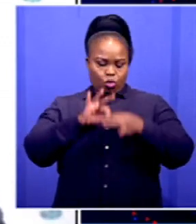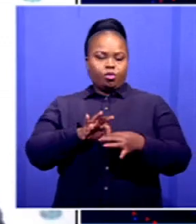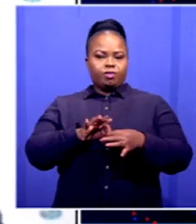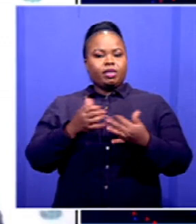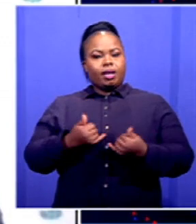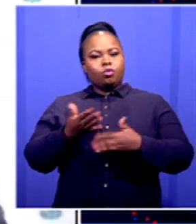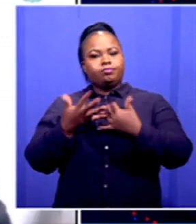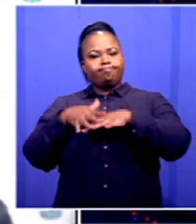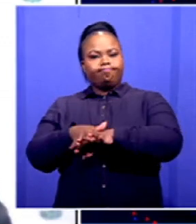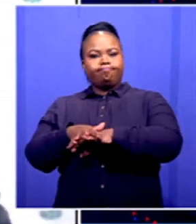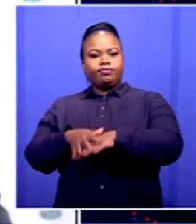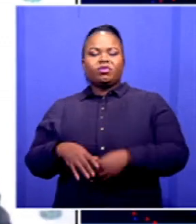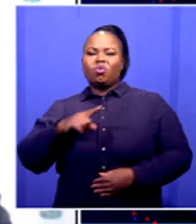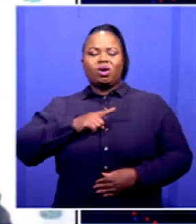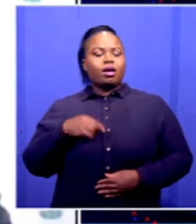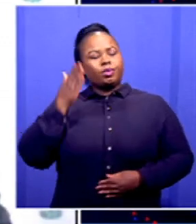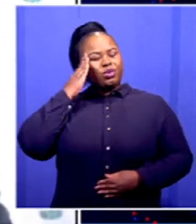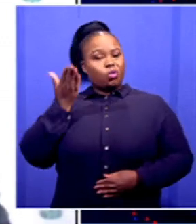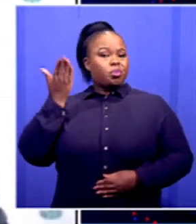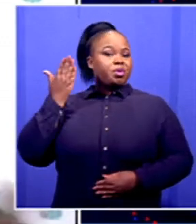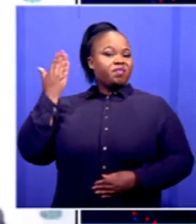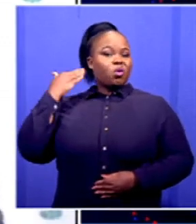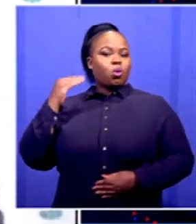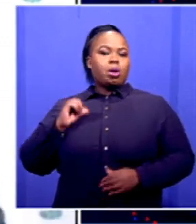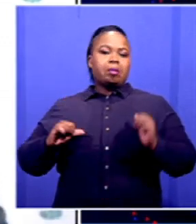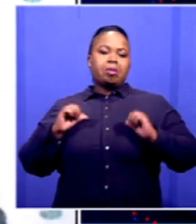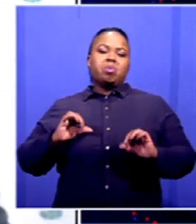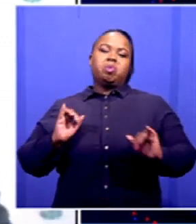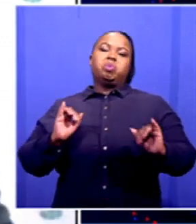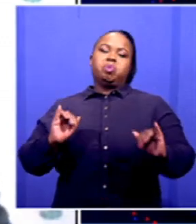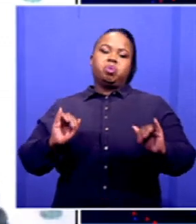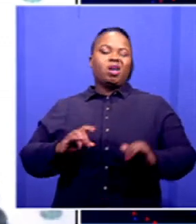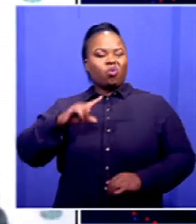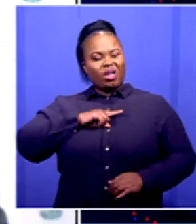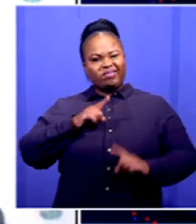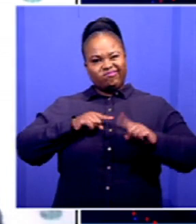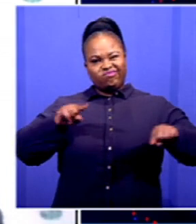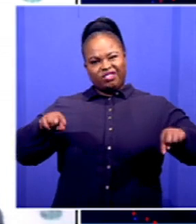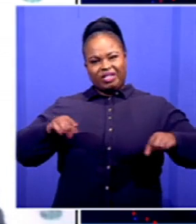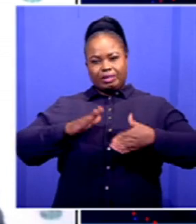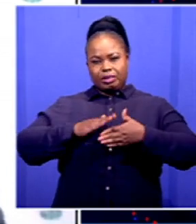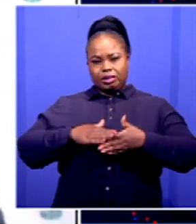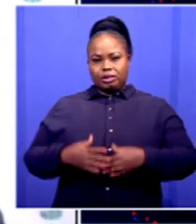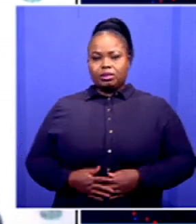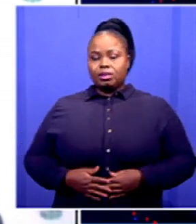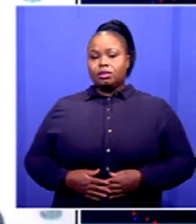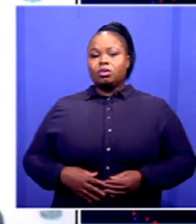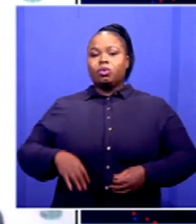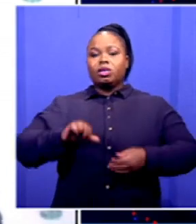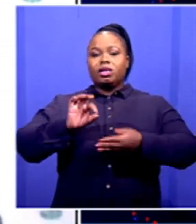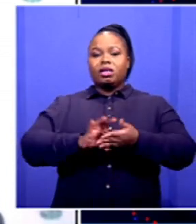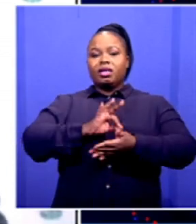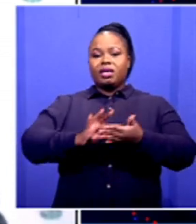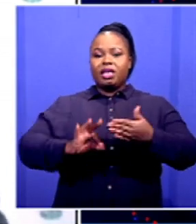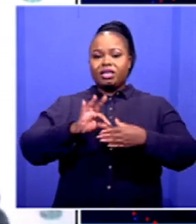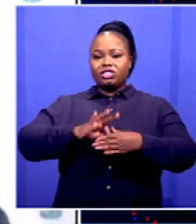for instance, Griselda, we didn't perform well, and because of the very issues. After elections now,